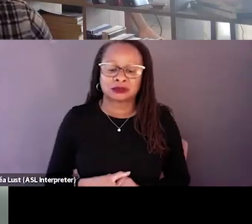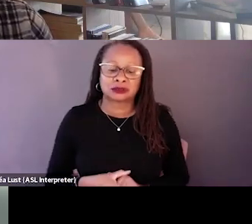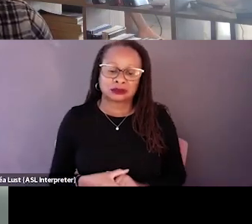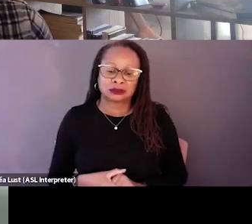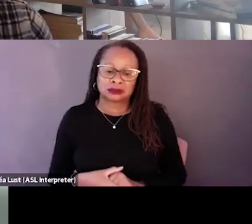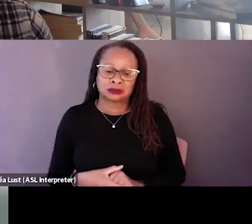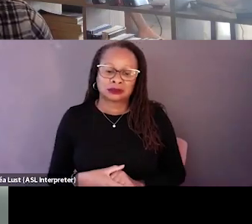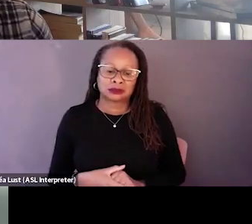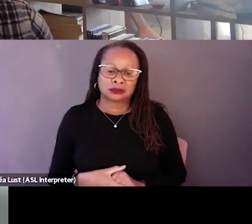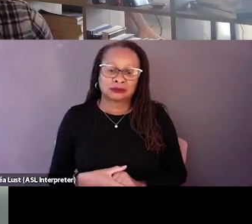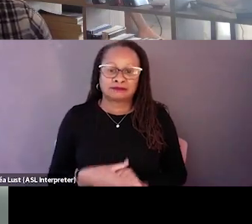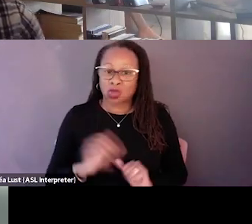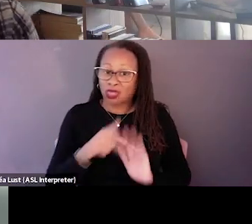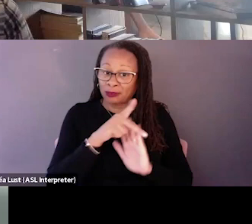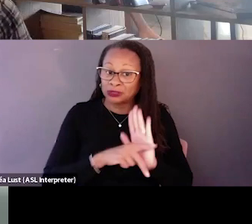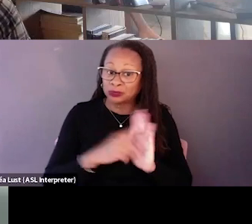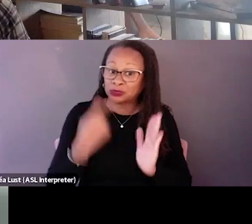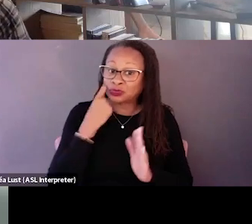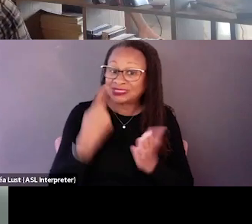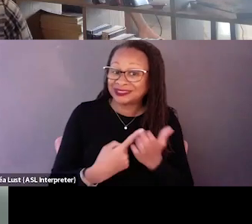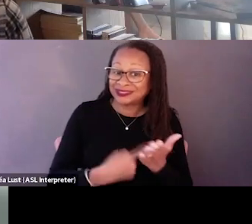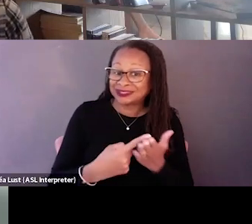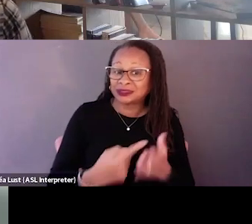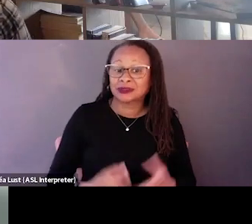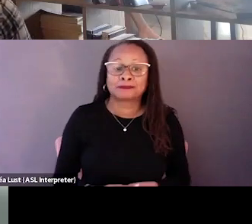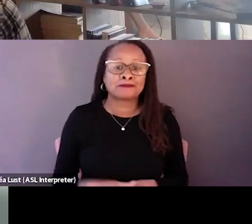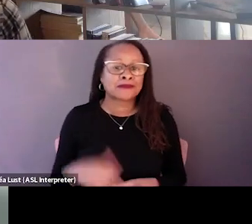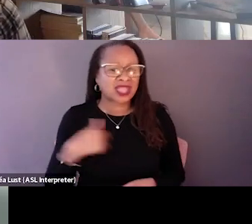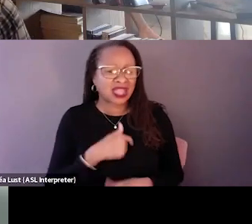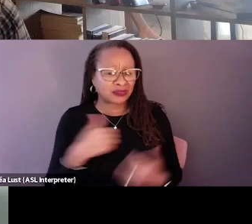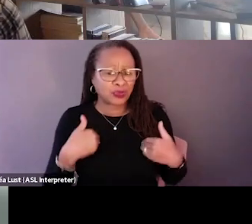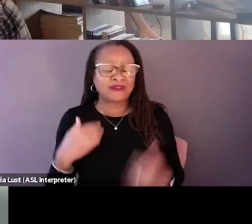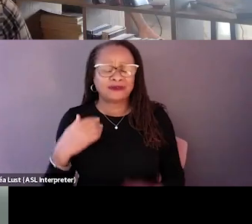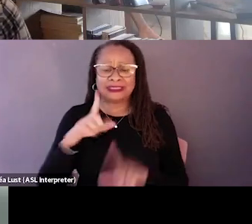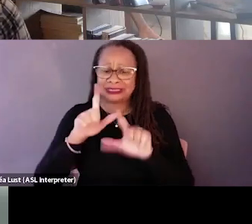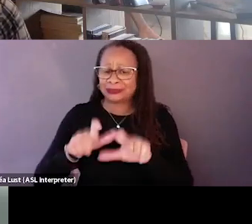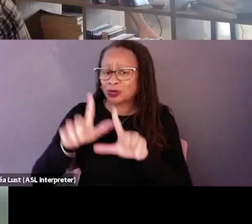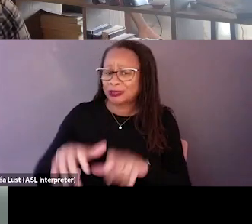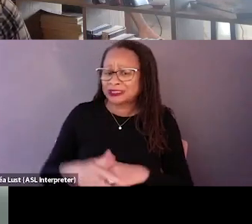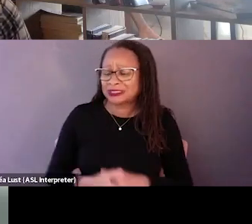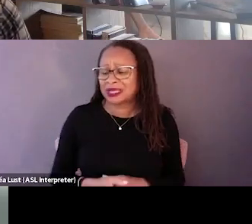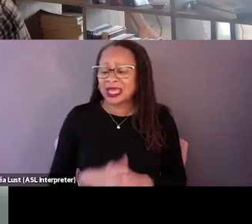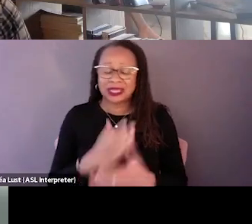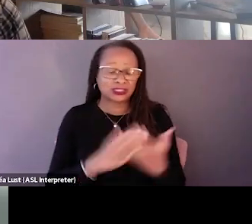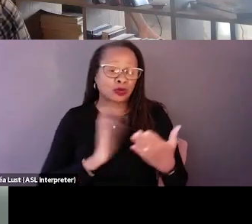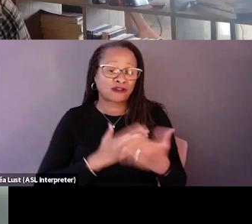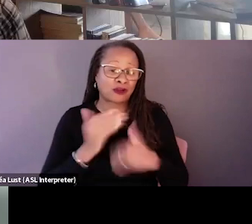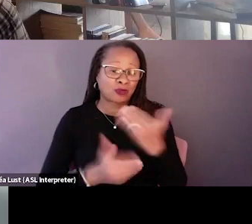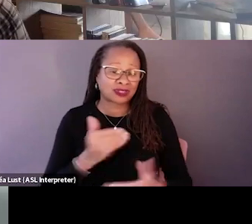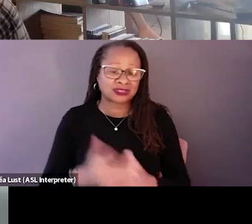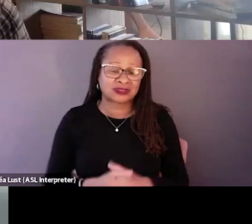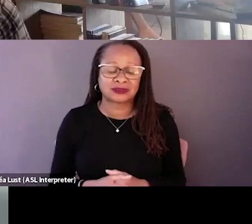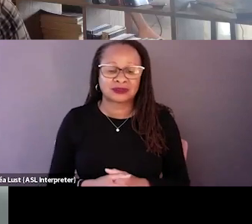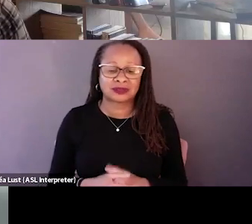these principles. Uh, and we've been experimenting, and it's part of our process